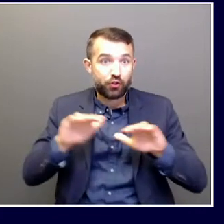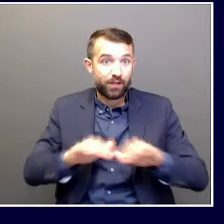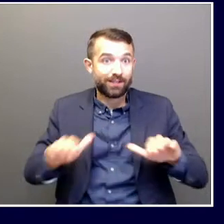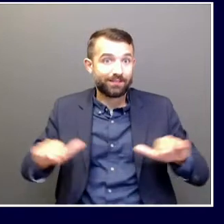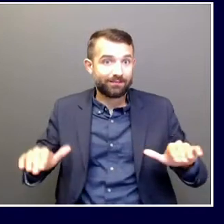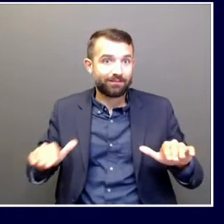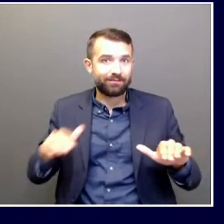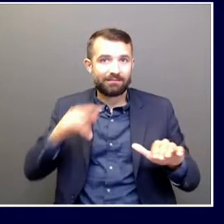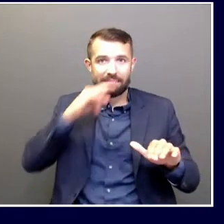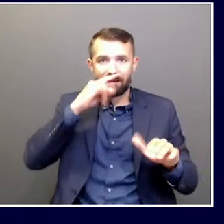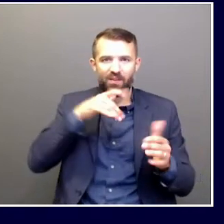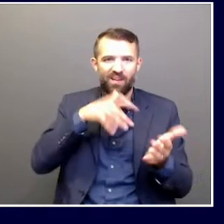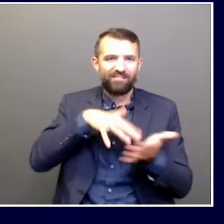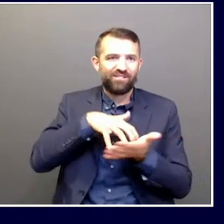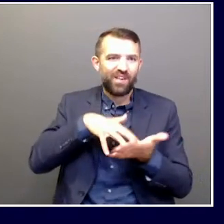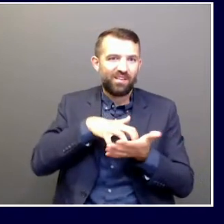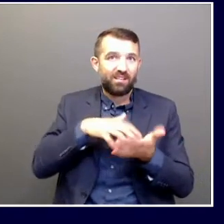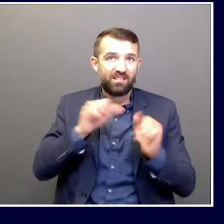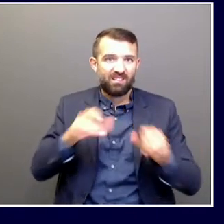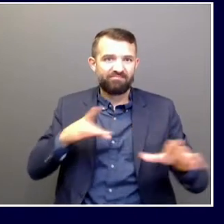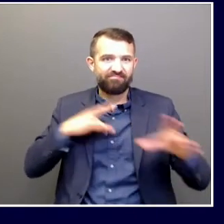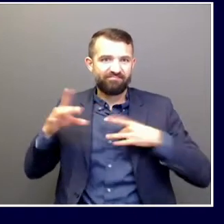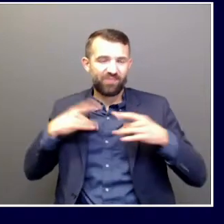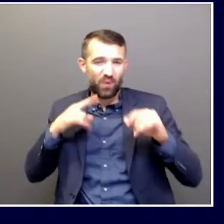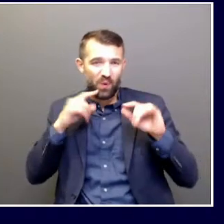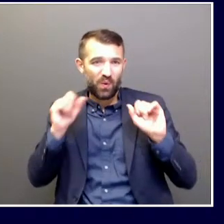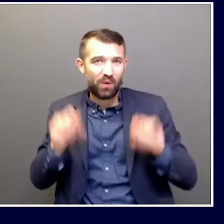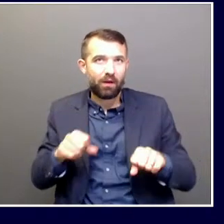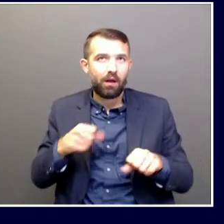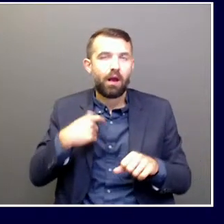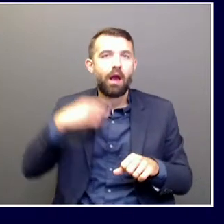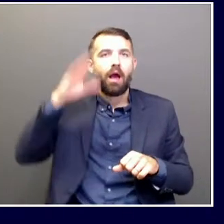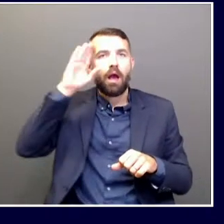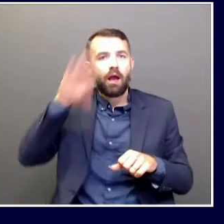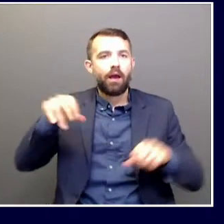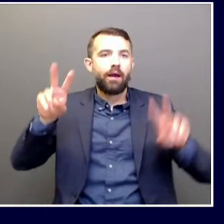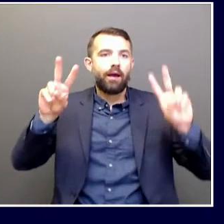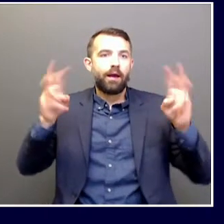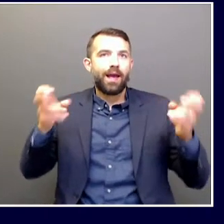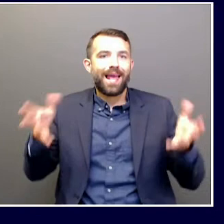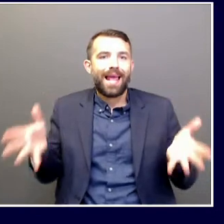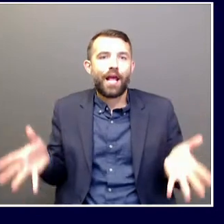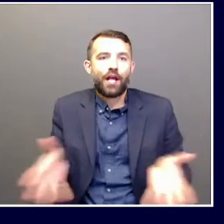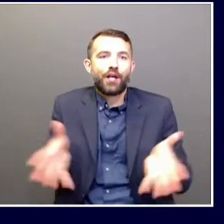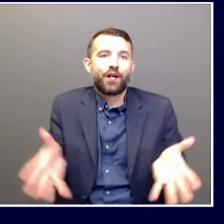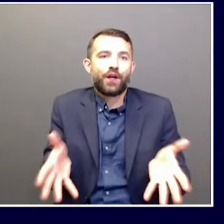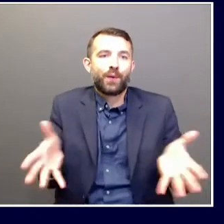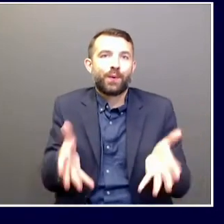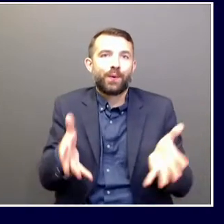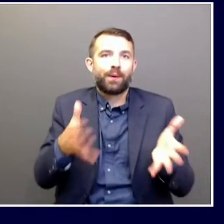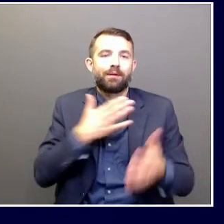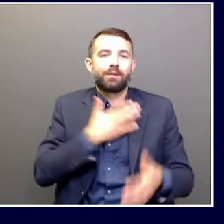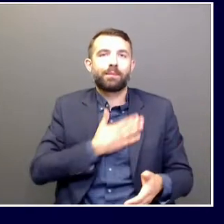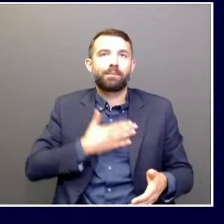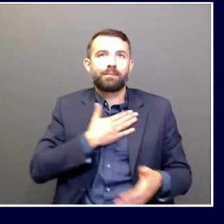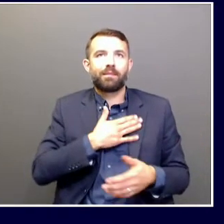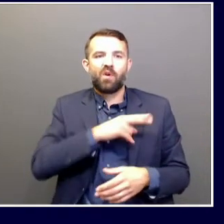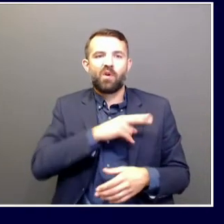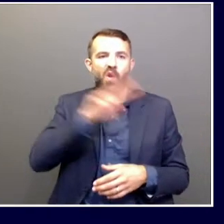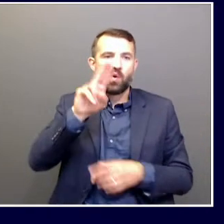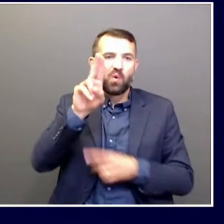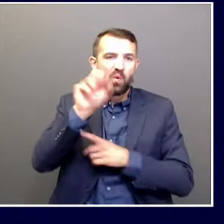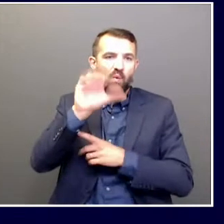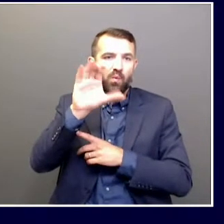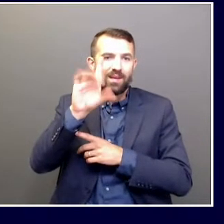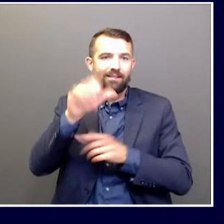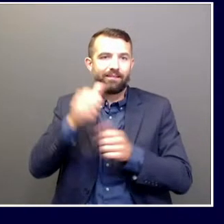that DHHS has encouraged all the childcare centers to follow the US CDC guidance. And so I guess my question really for all of you, if you don't